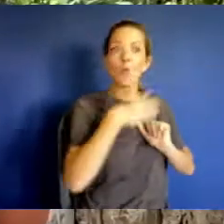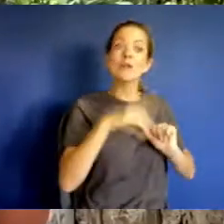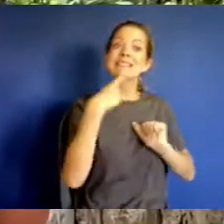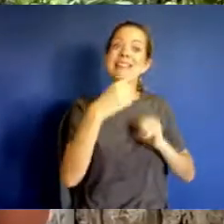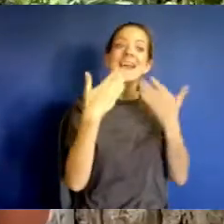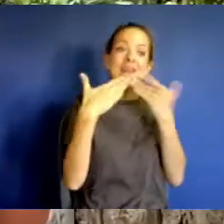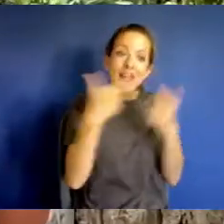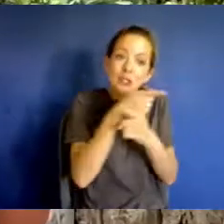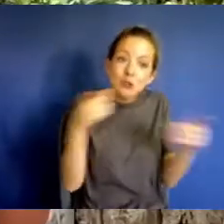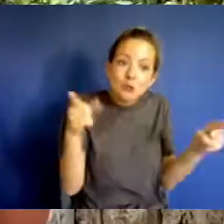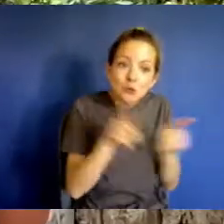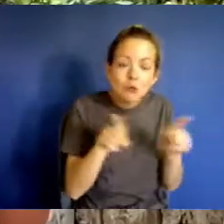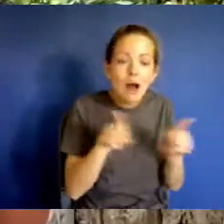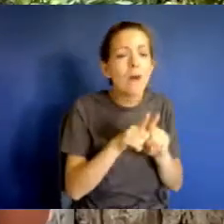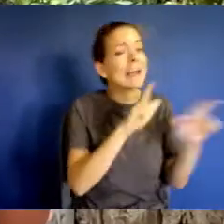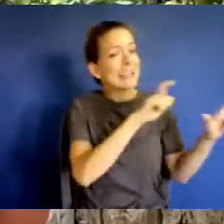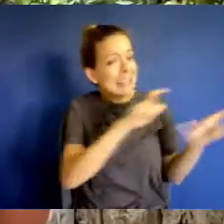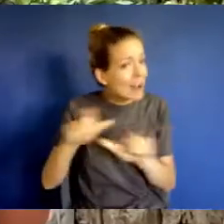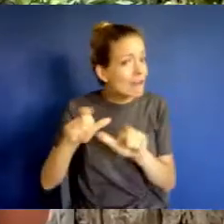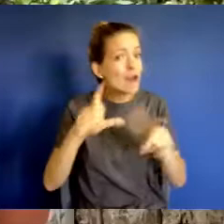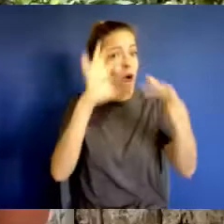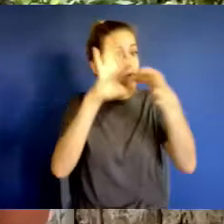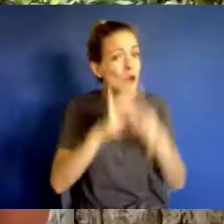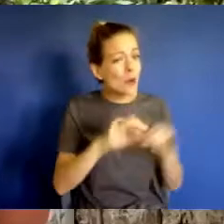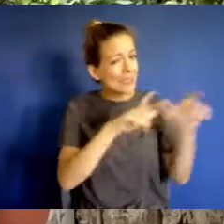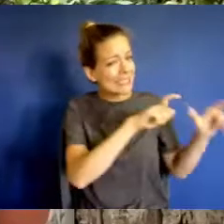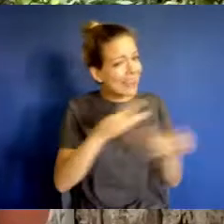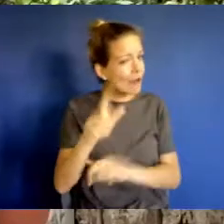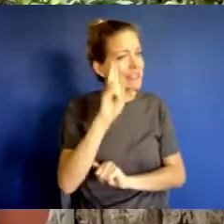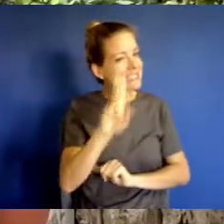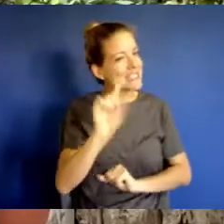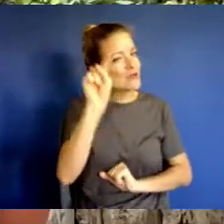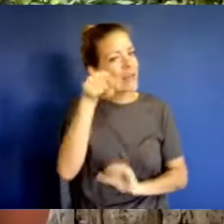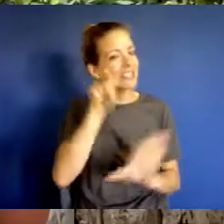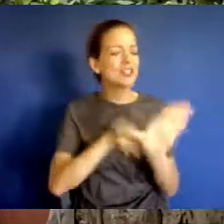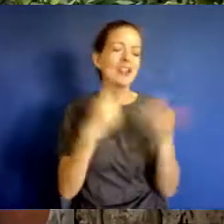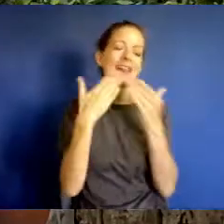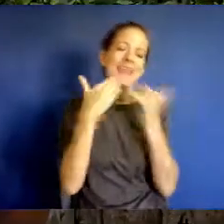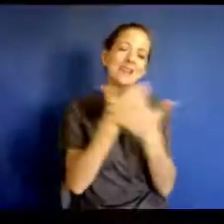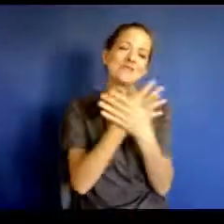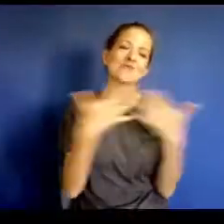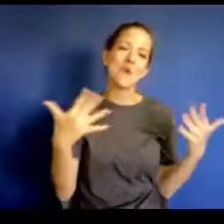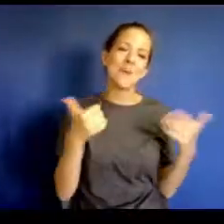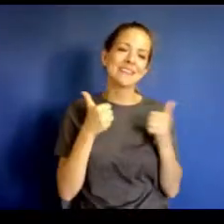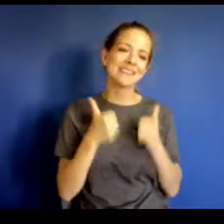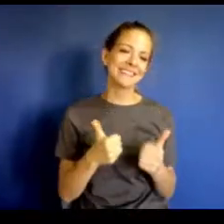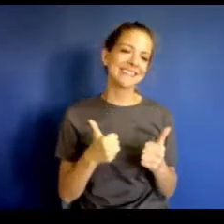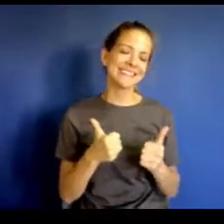thanks as well. Keep practicing over the winter, and we will see you next year. Thank you so much.